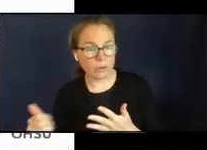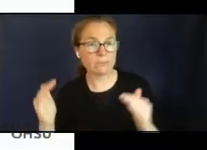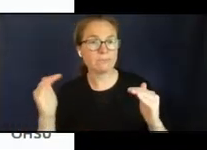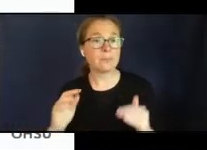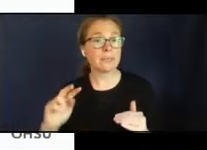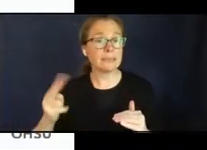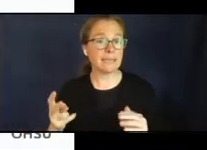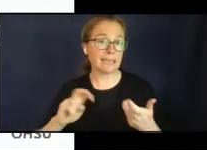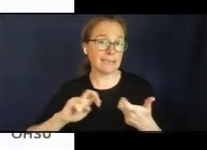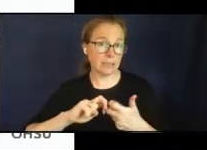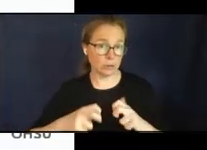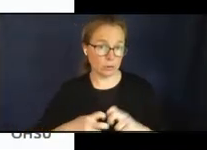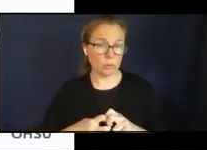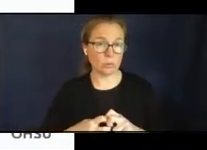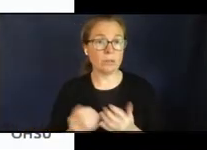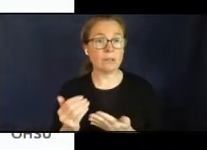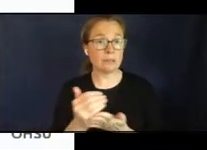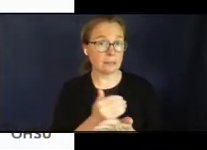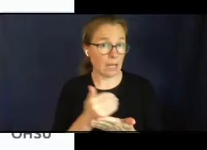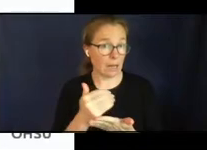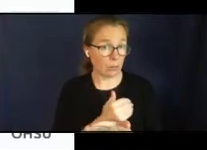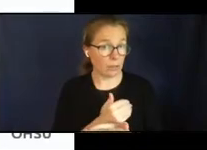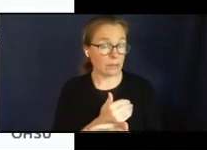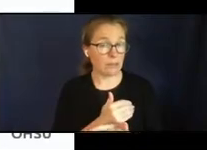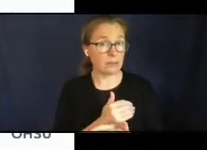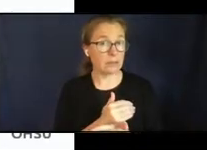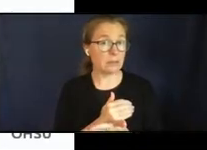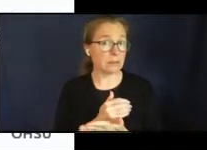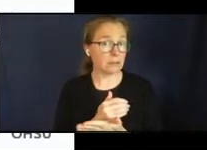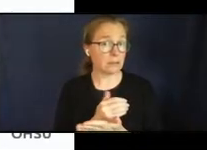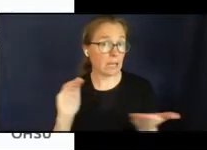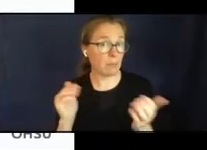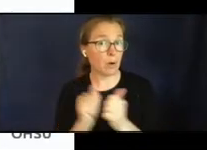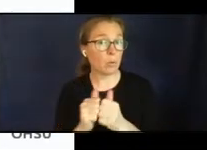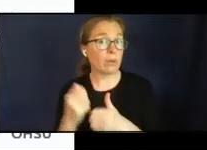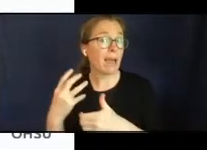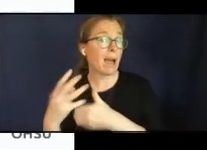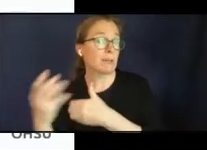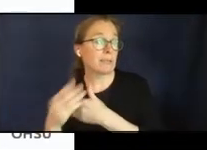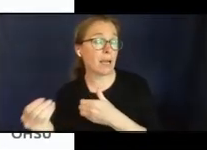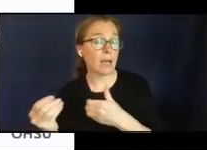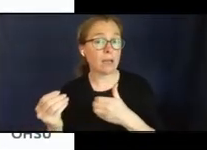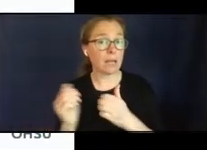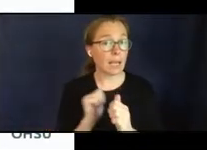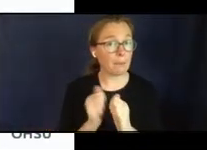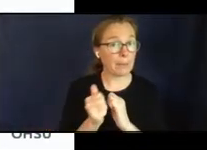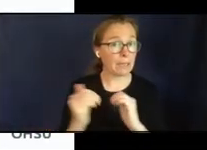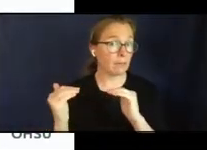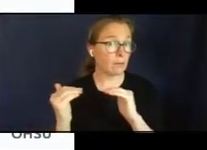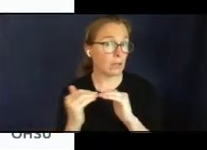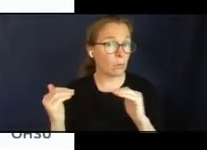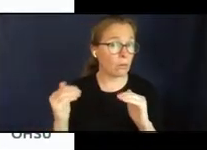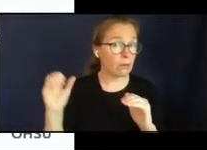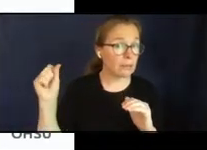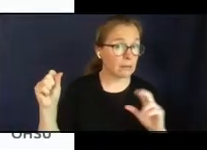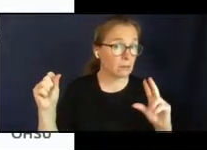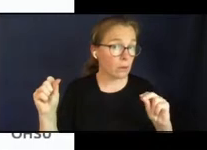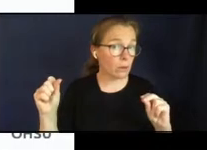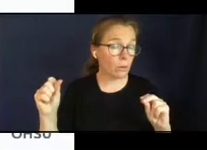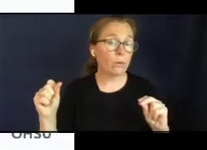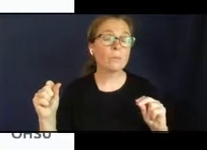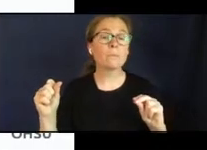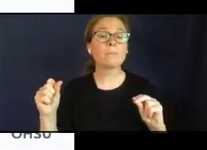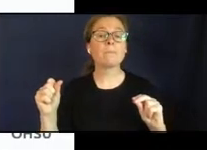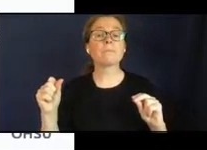salaries market competitive? That's the outside comparison, not the inside comparison. And there, I think there